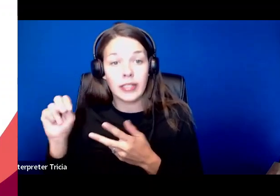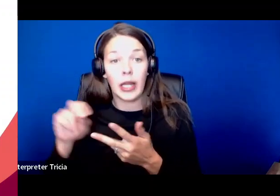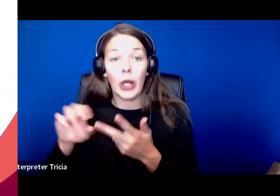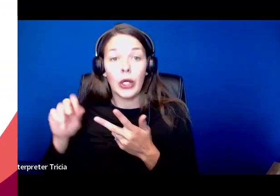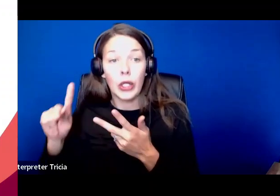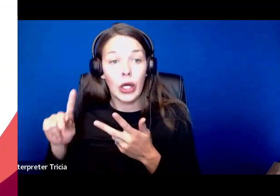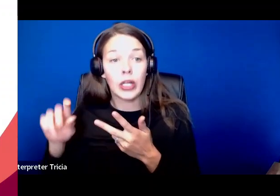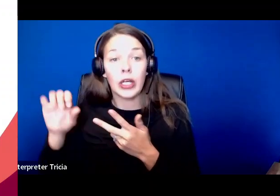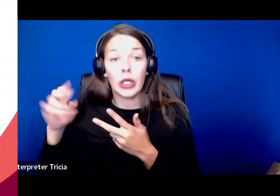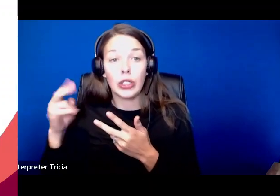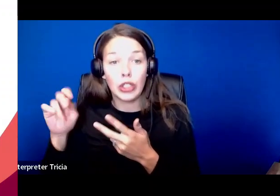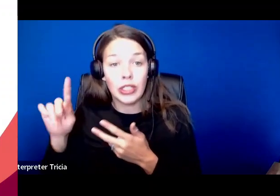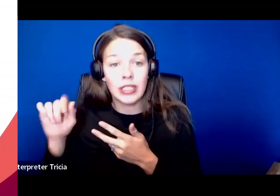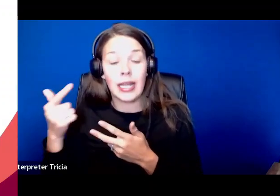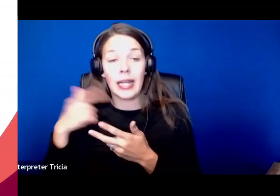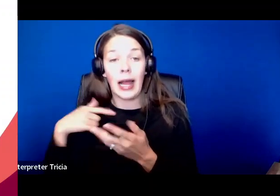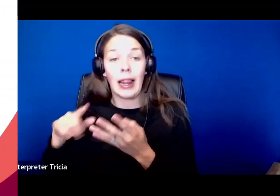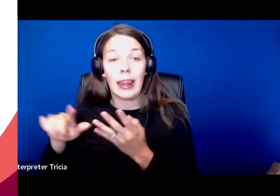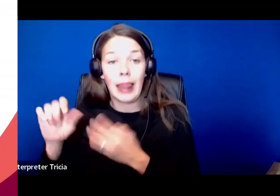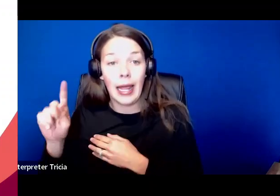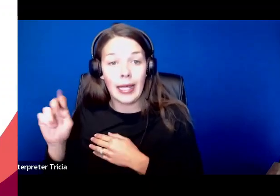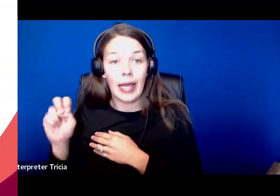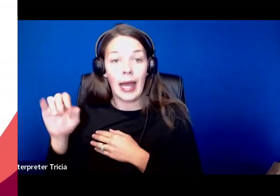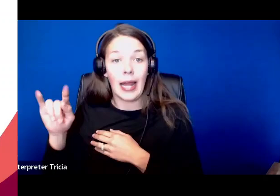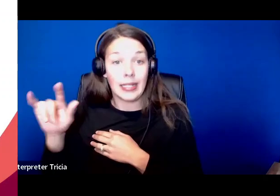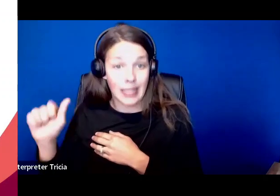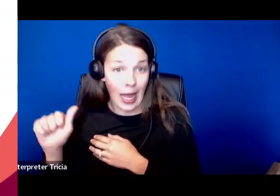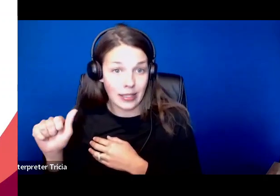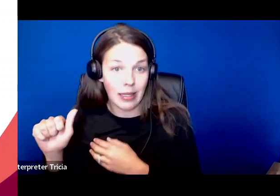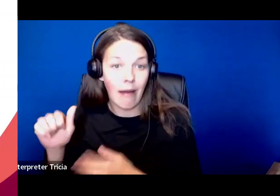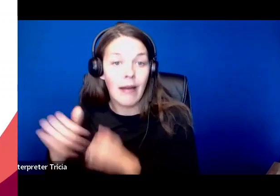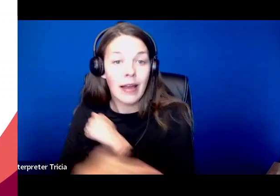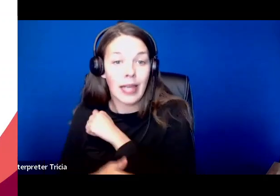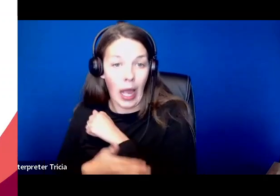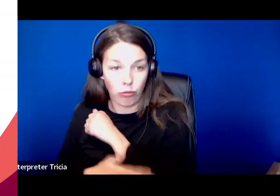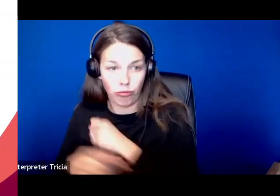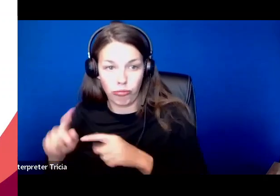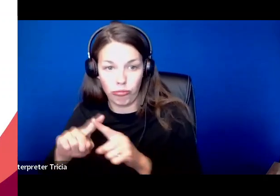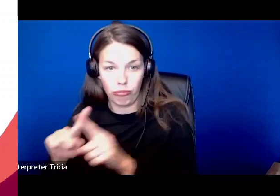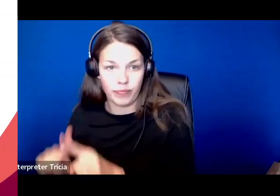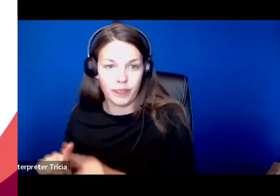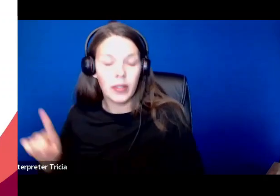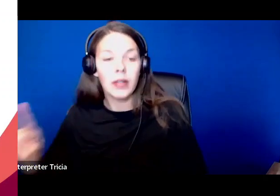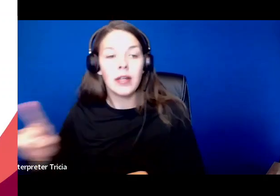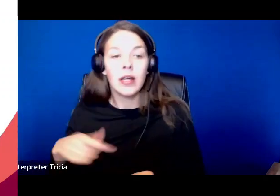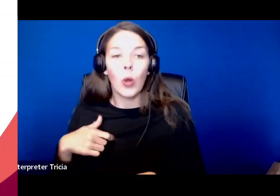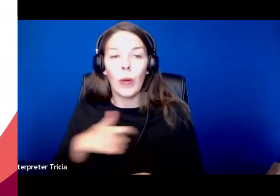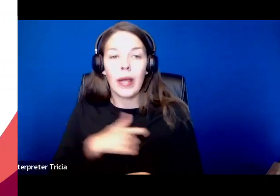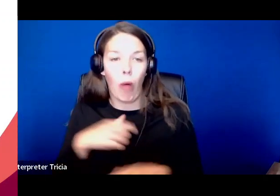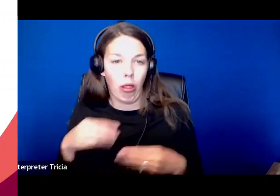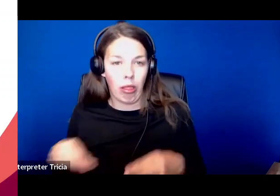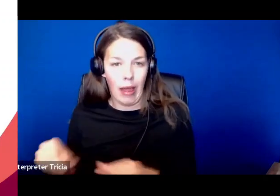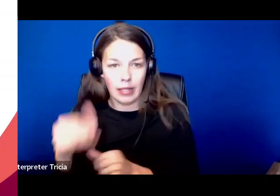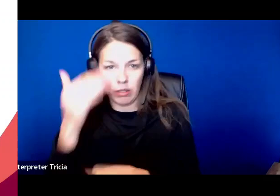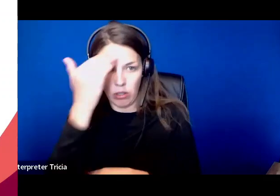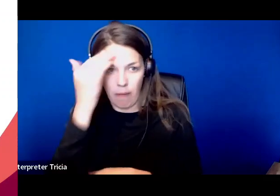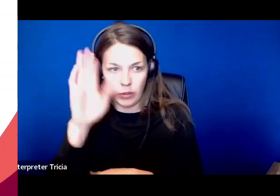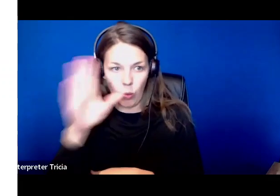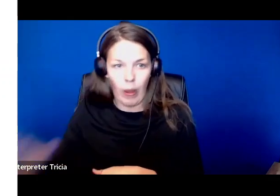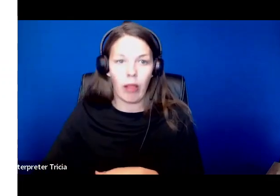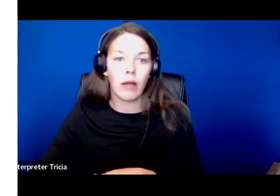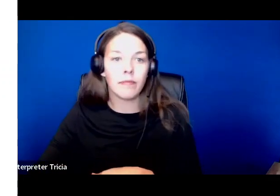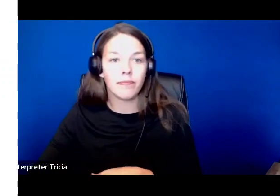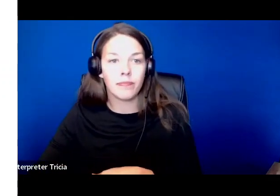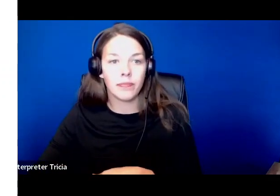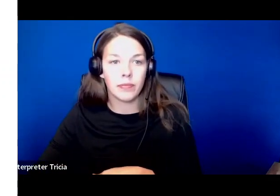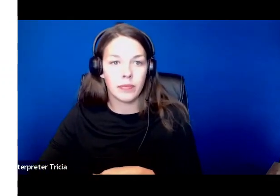Louis counties. I'll take a moment real quick to read our Arrowhead Area Agency on Aging land acknowledgement. As we